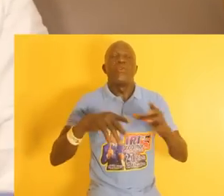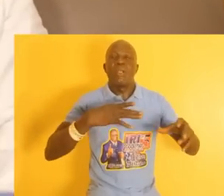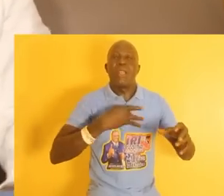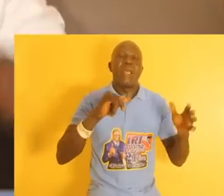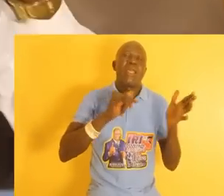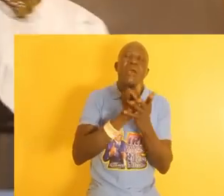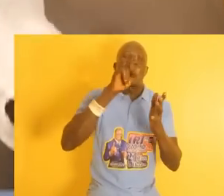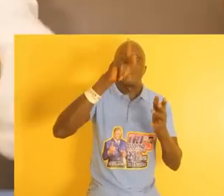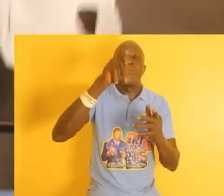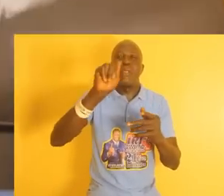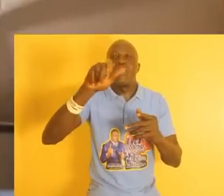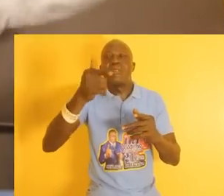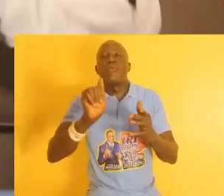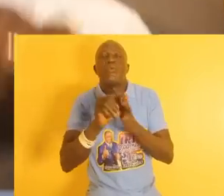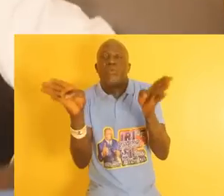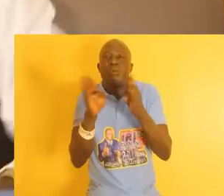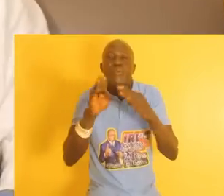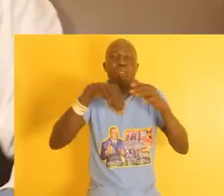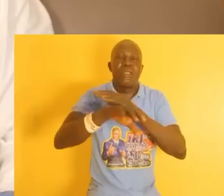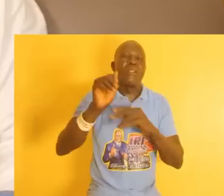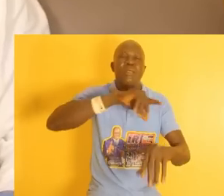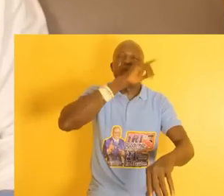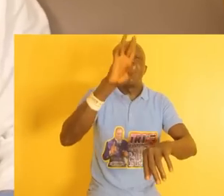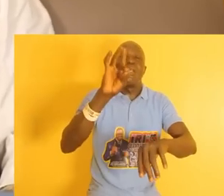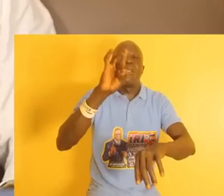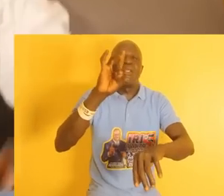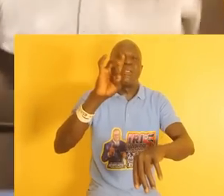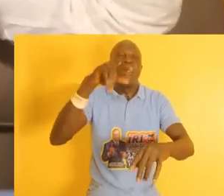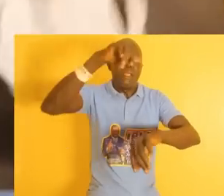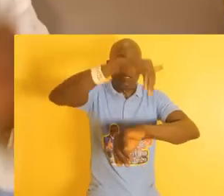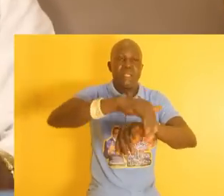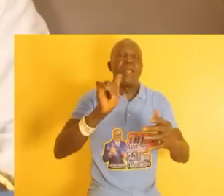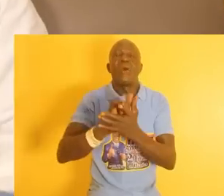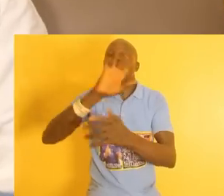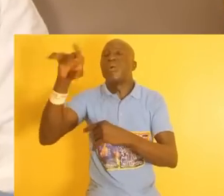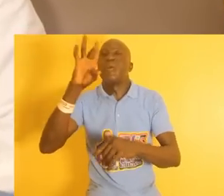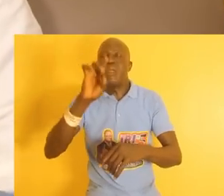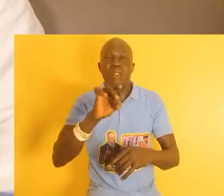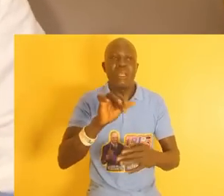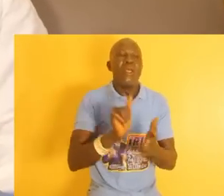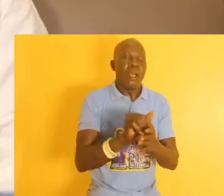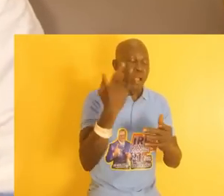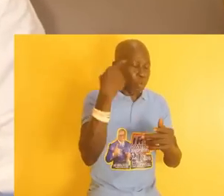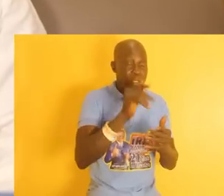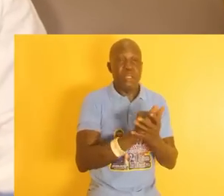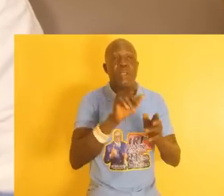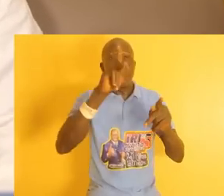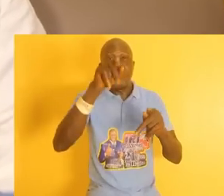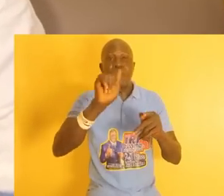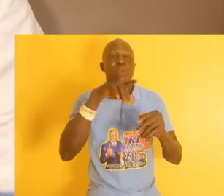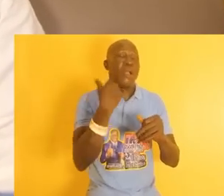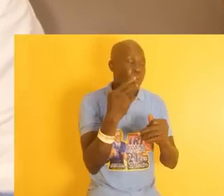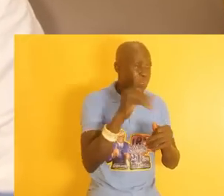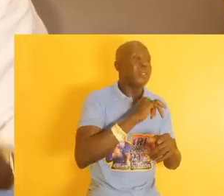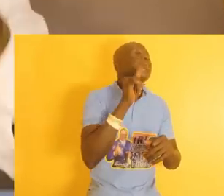like page, like bed our party, go back to Dago Mejo, go back to Dago Mejo, go our page, go our page, go our page, go our